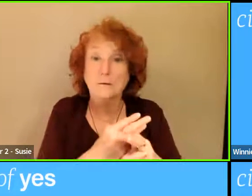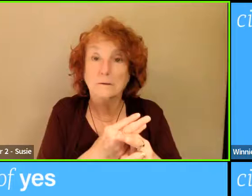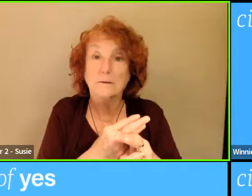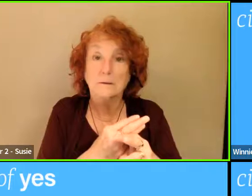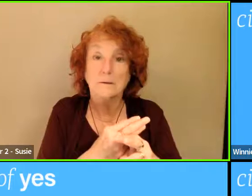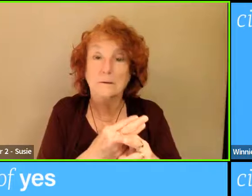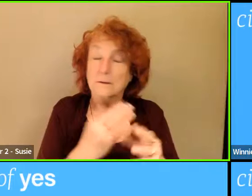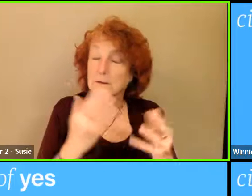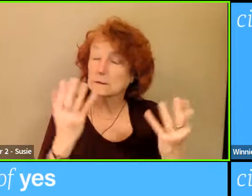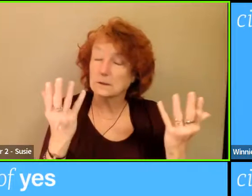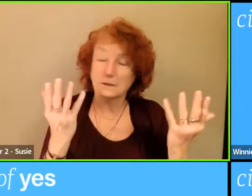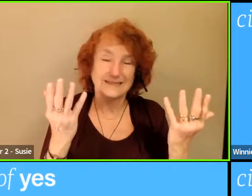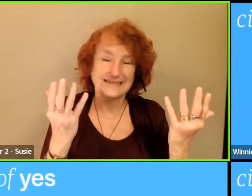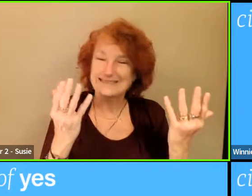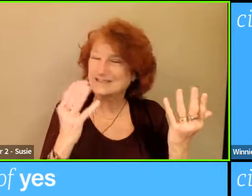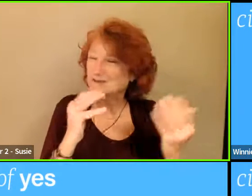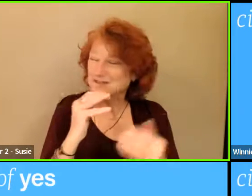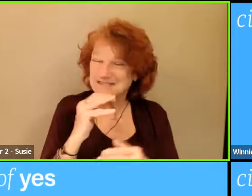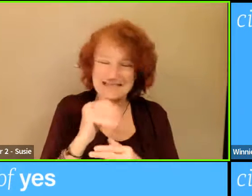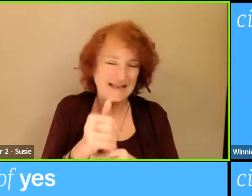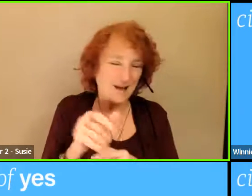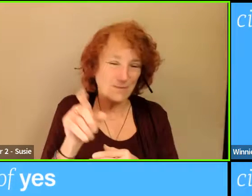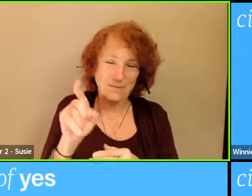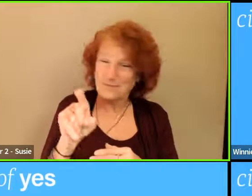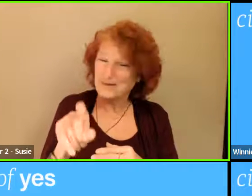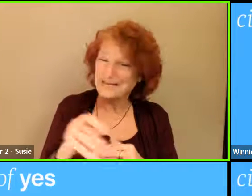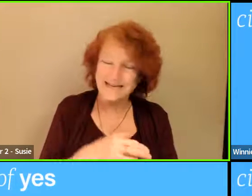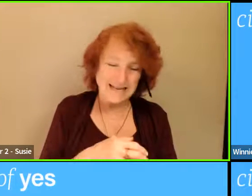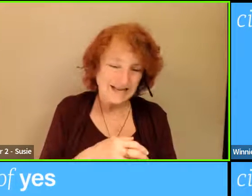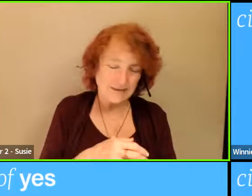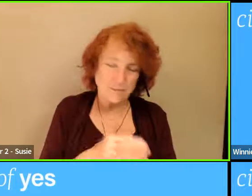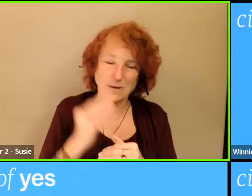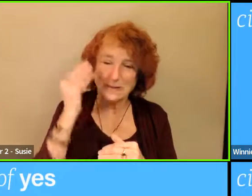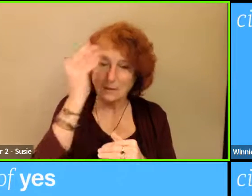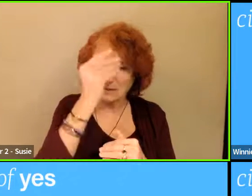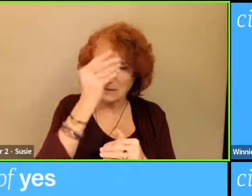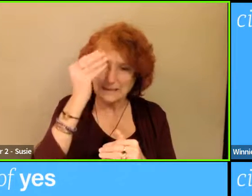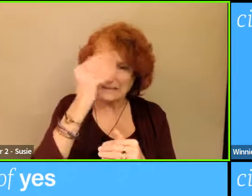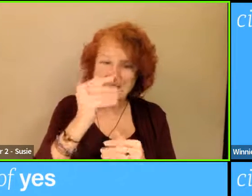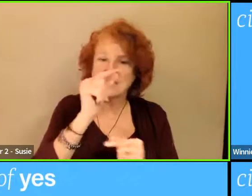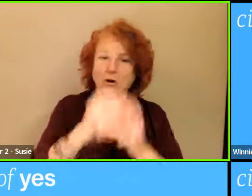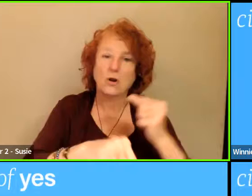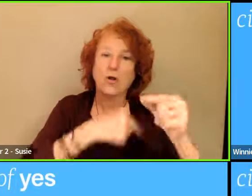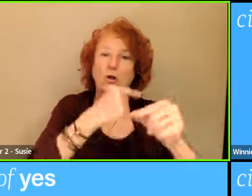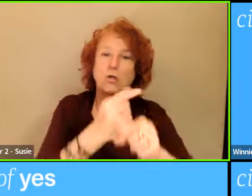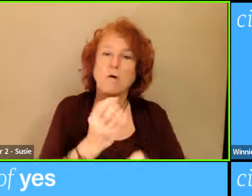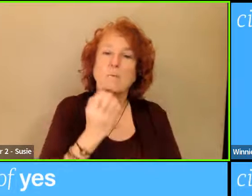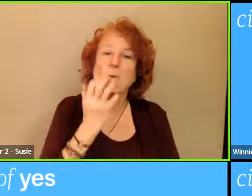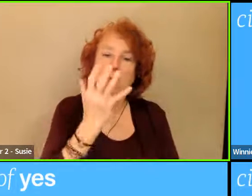not what's needed when you consider global warming.